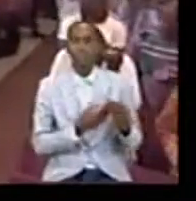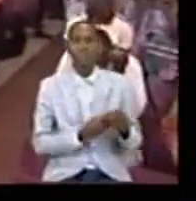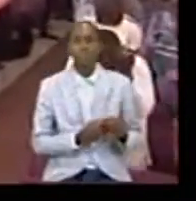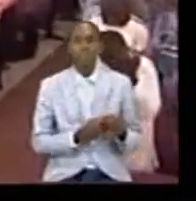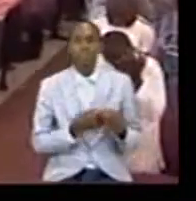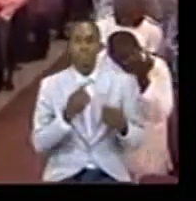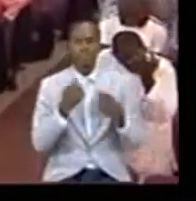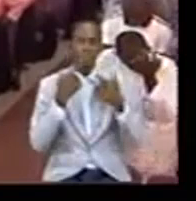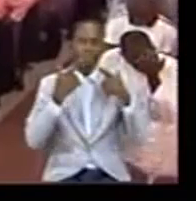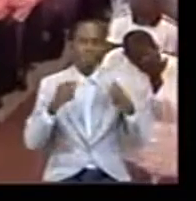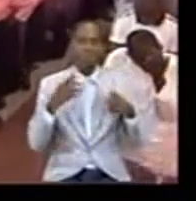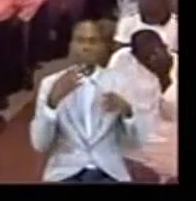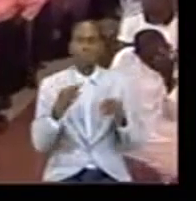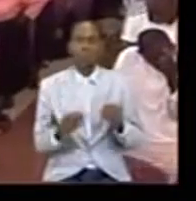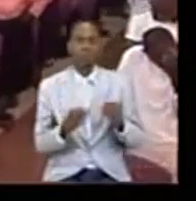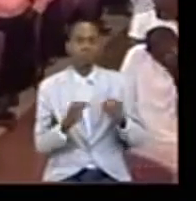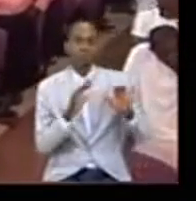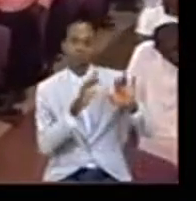language of compassion,